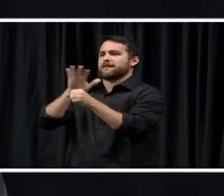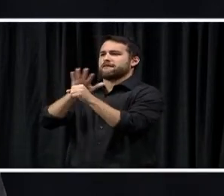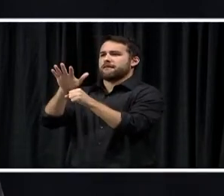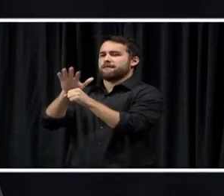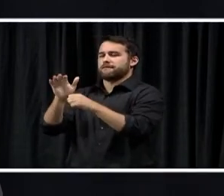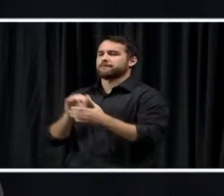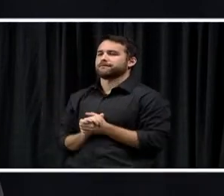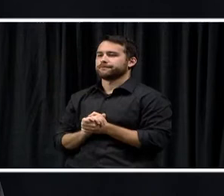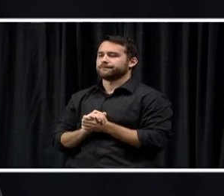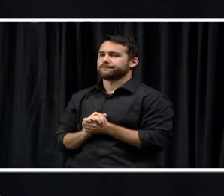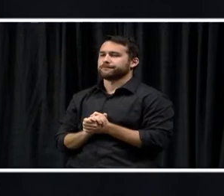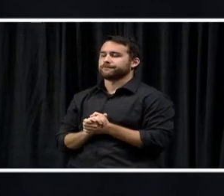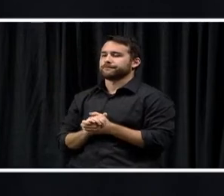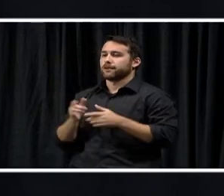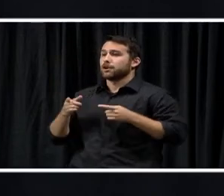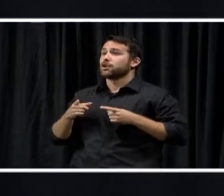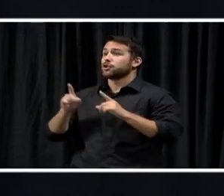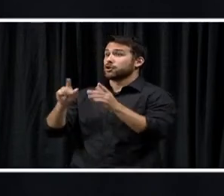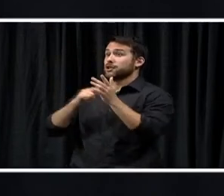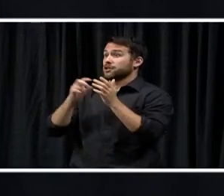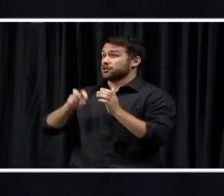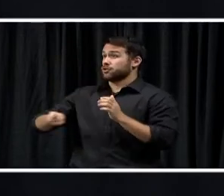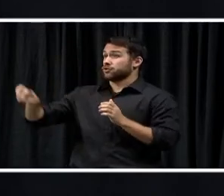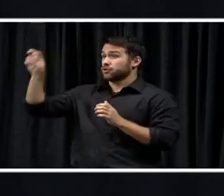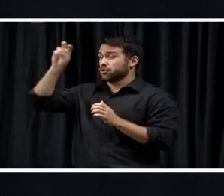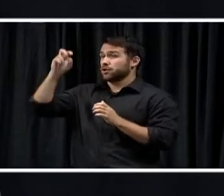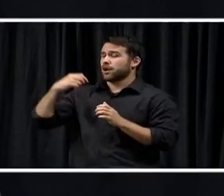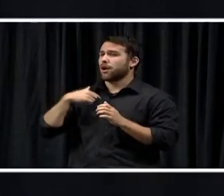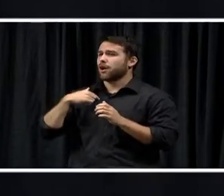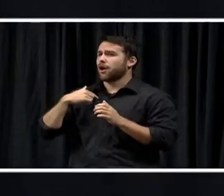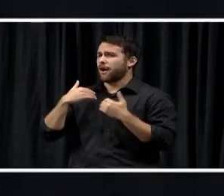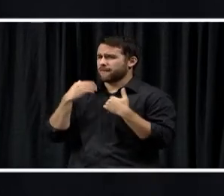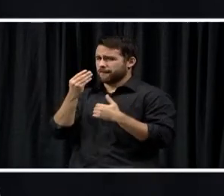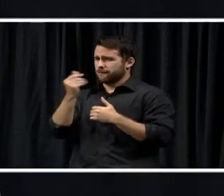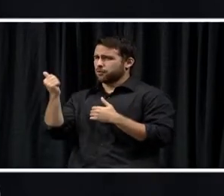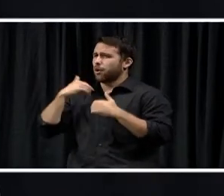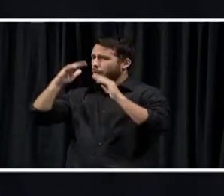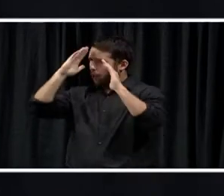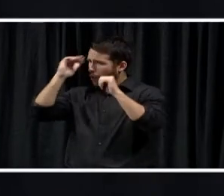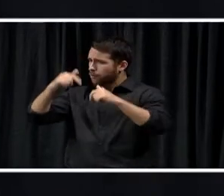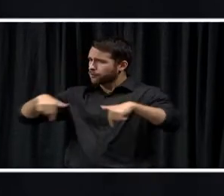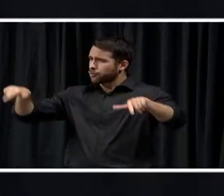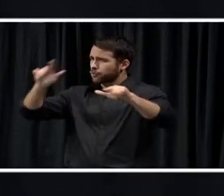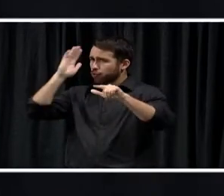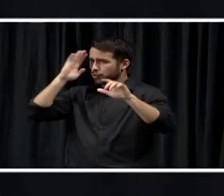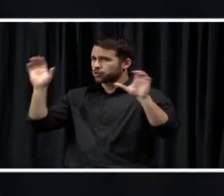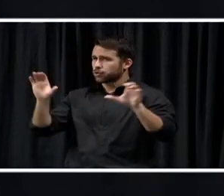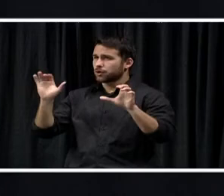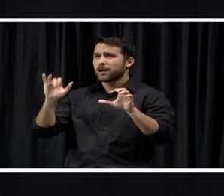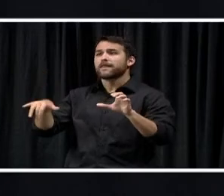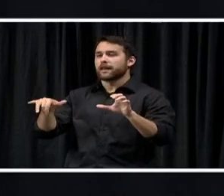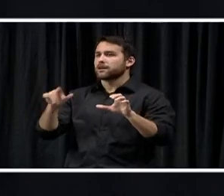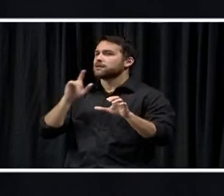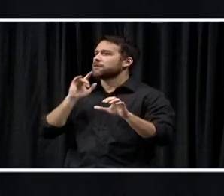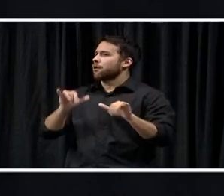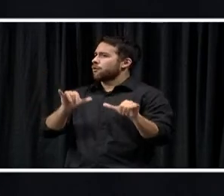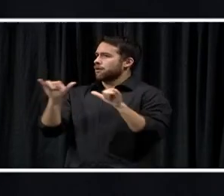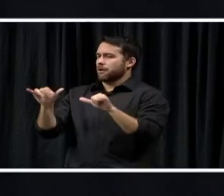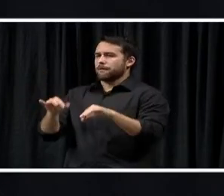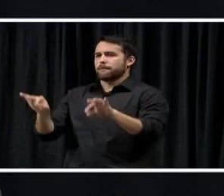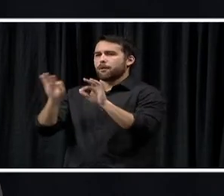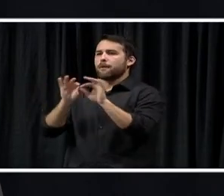During this journey, I also have a couple of things that I hope you will do that are just as important as finding your purpose and